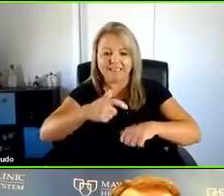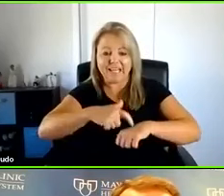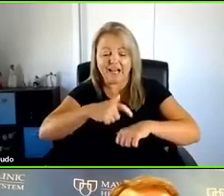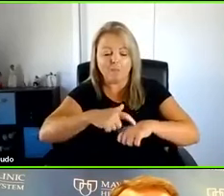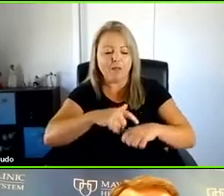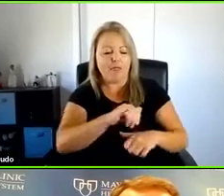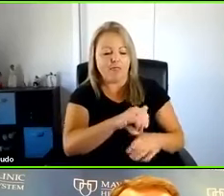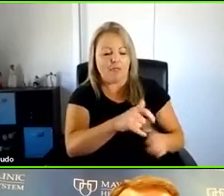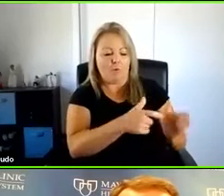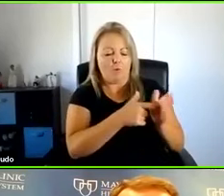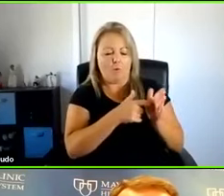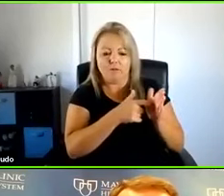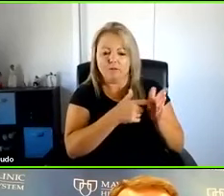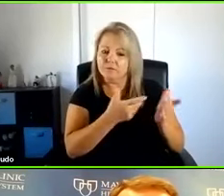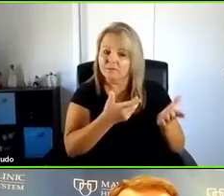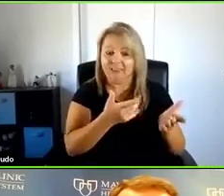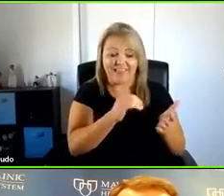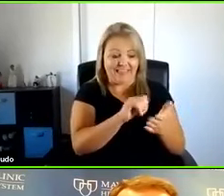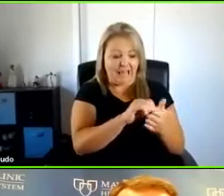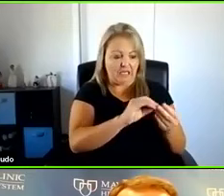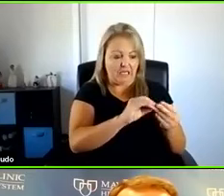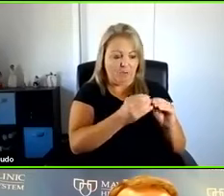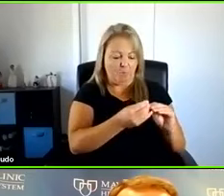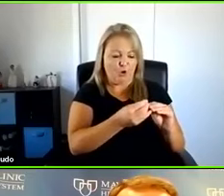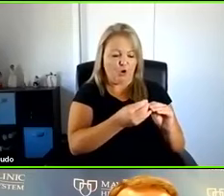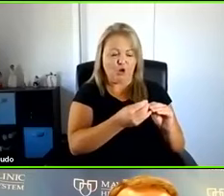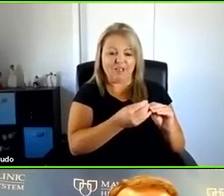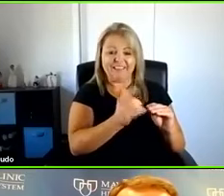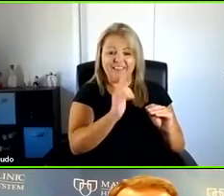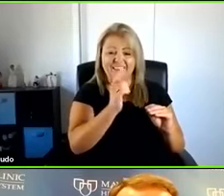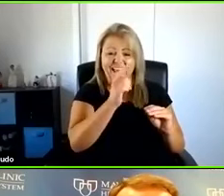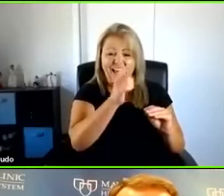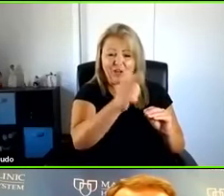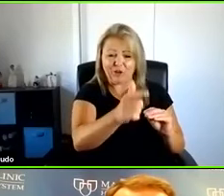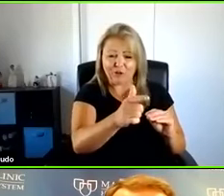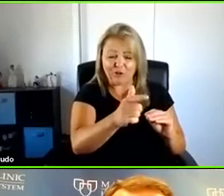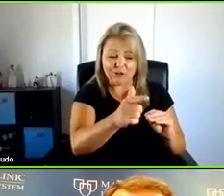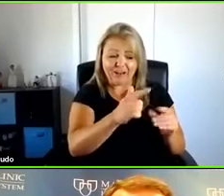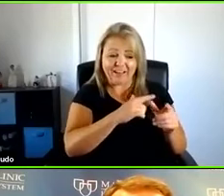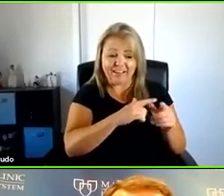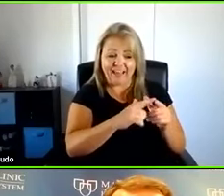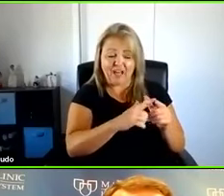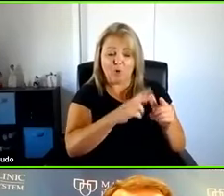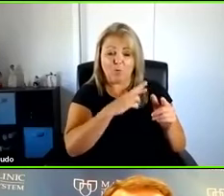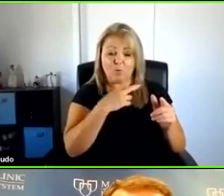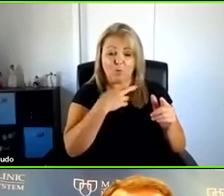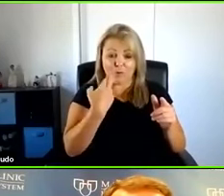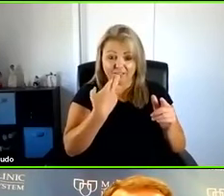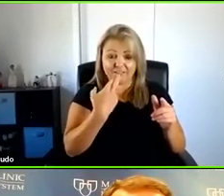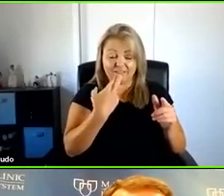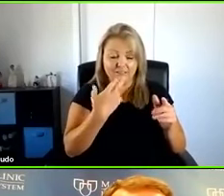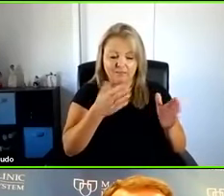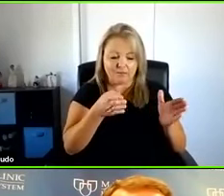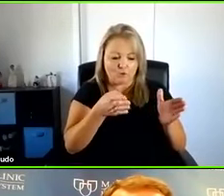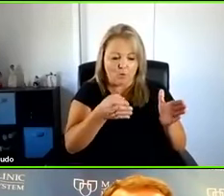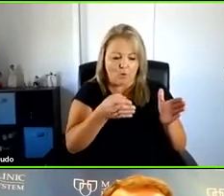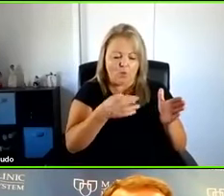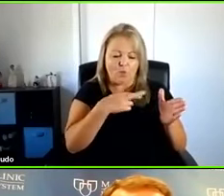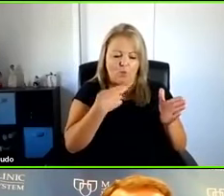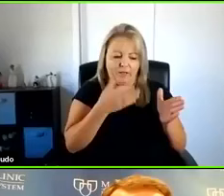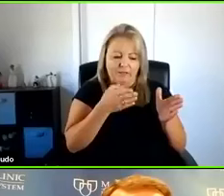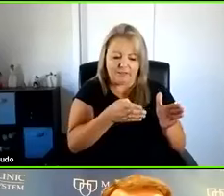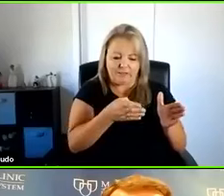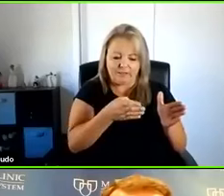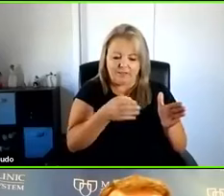that takes that number comes in much later than when the actual risk was present in the community. So it's